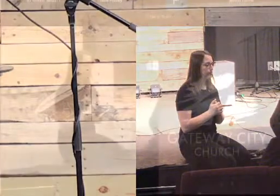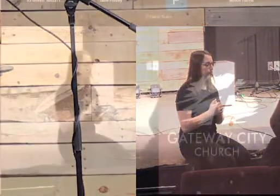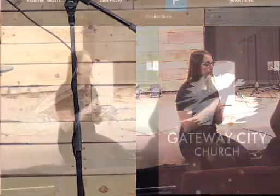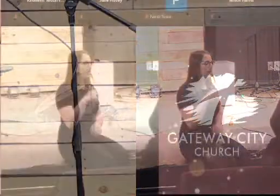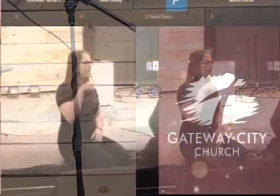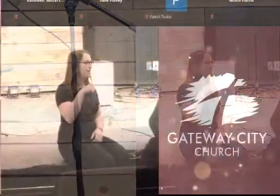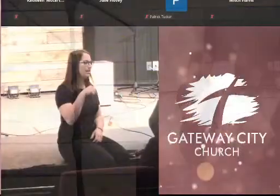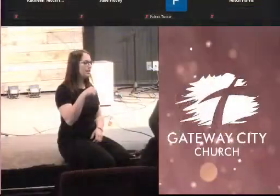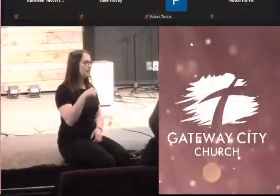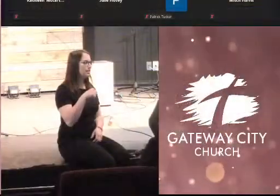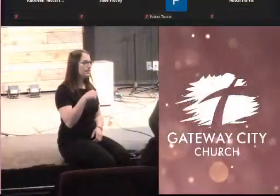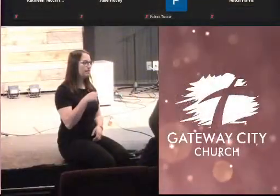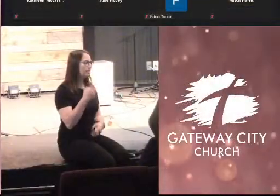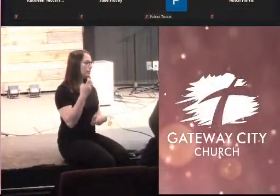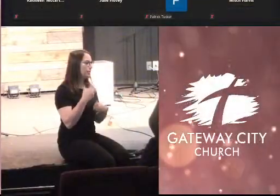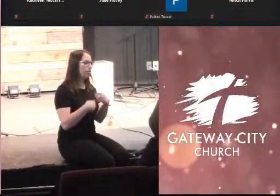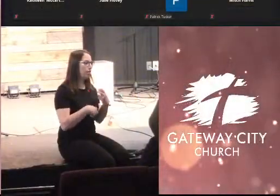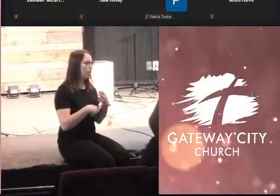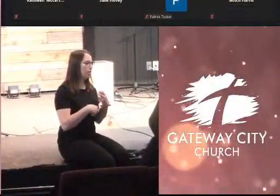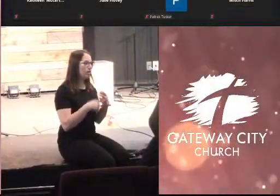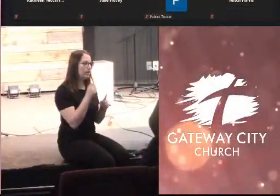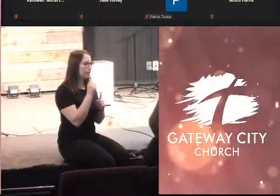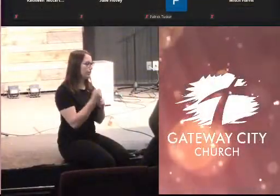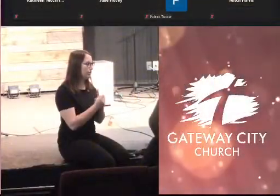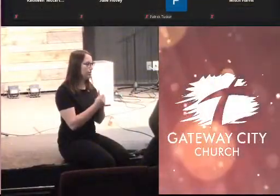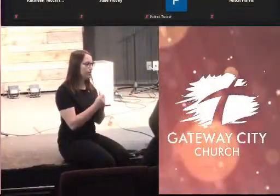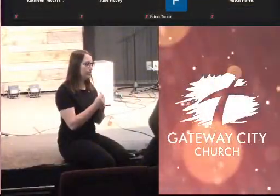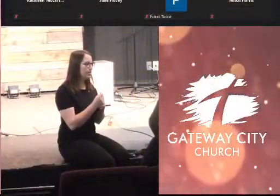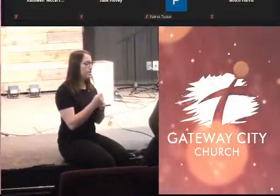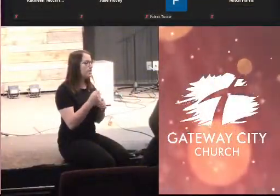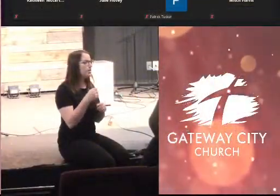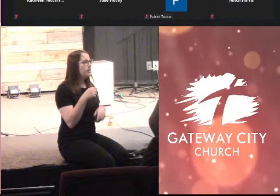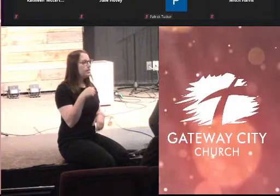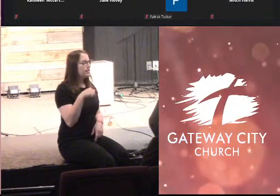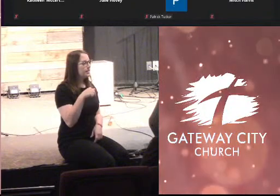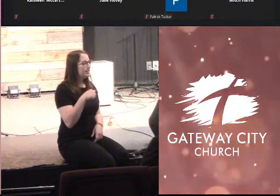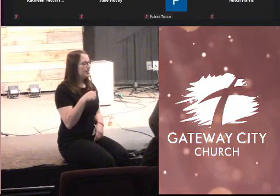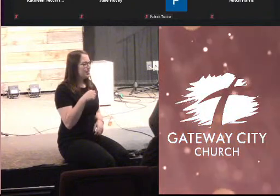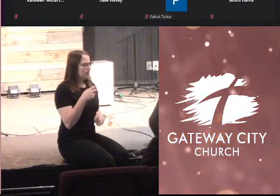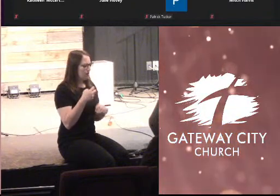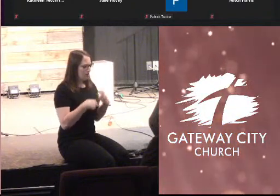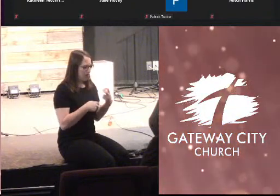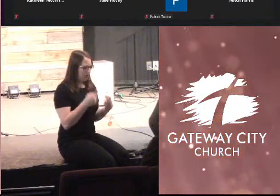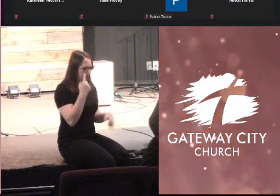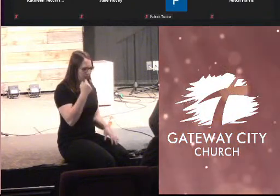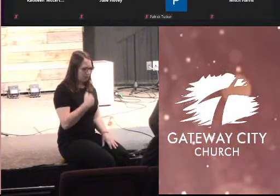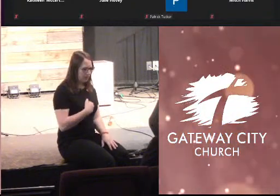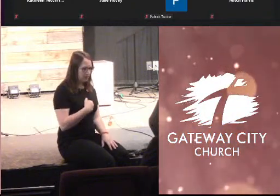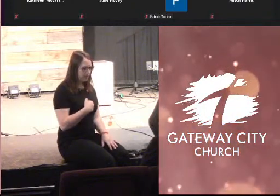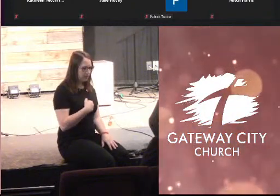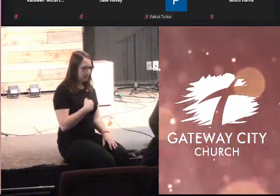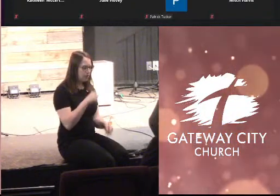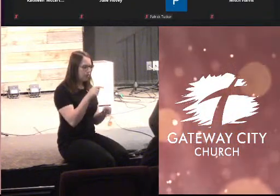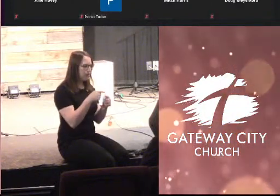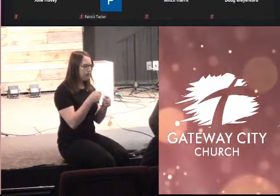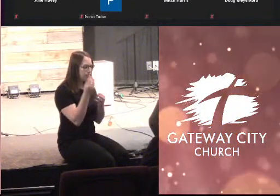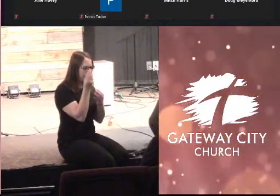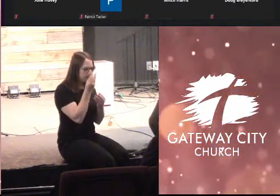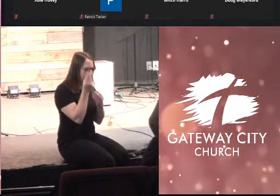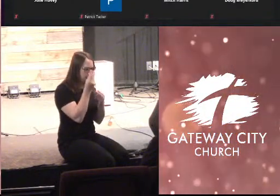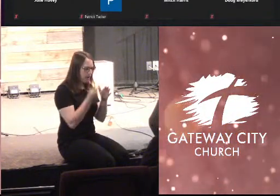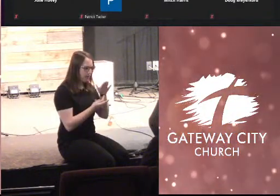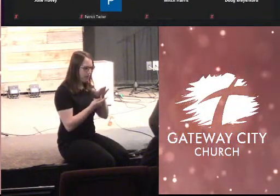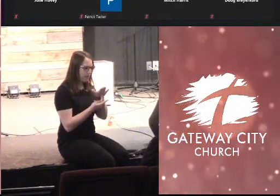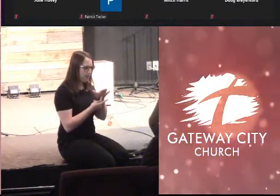is difficult. This is difficult for me, because when you think about what Paul's actually saying here,